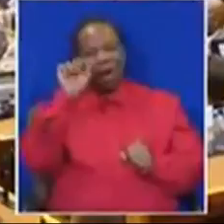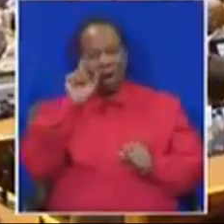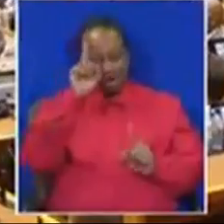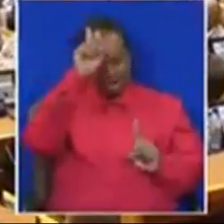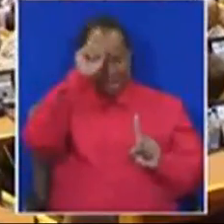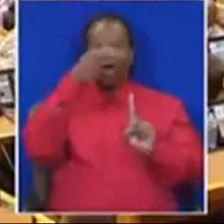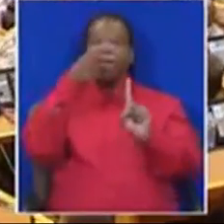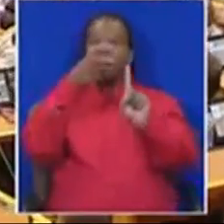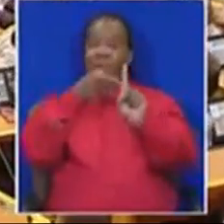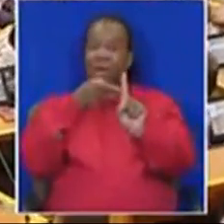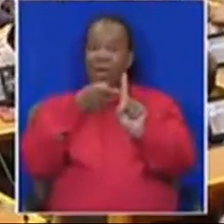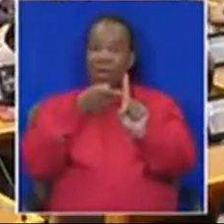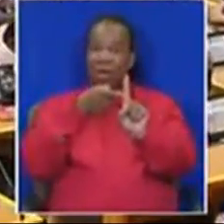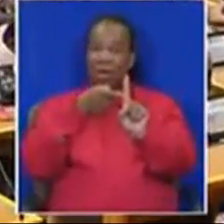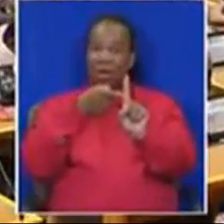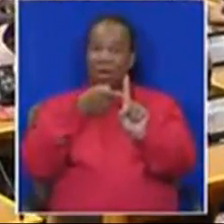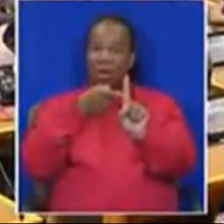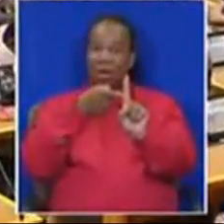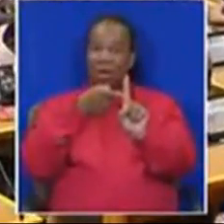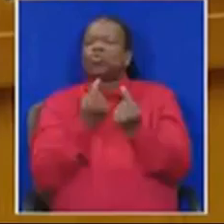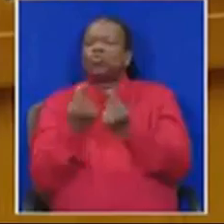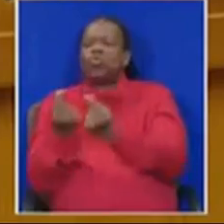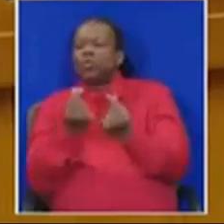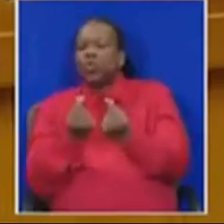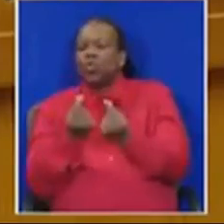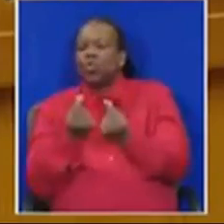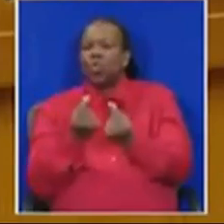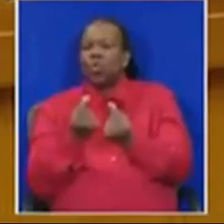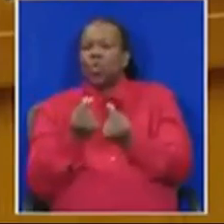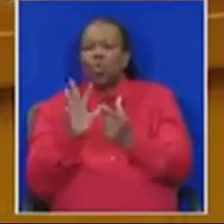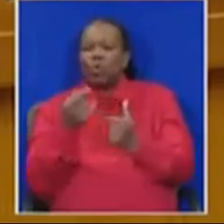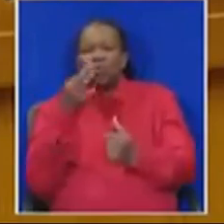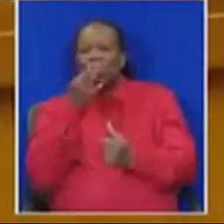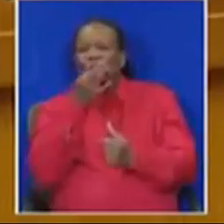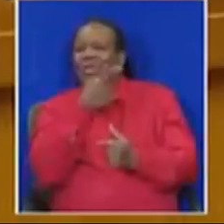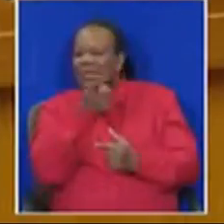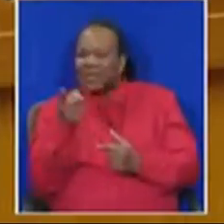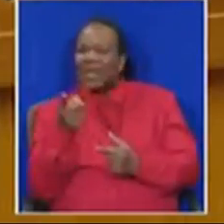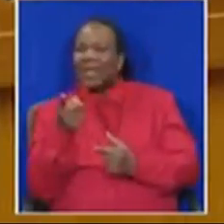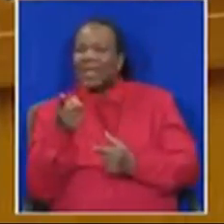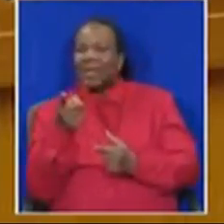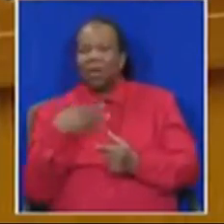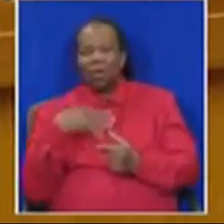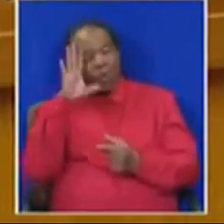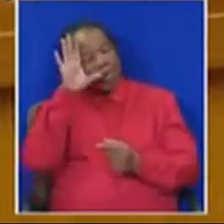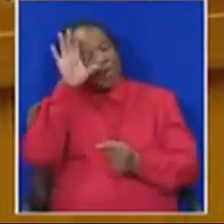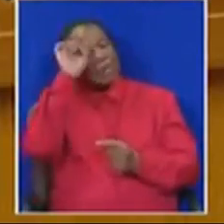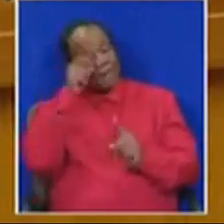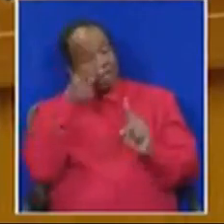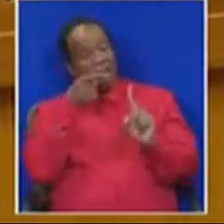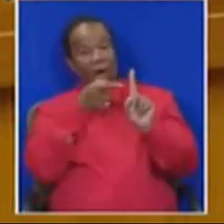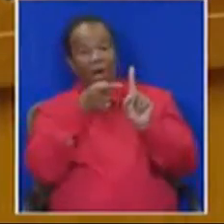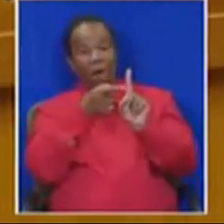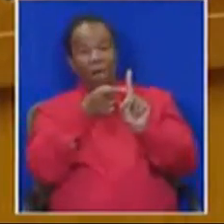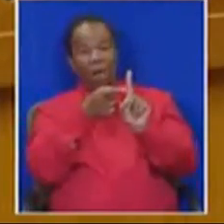every action, every effort, every utterance to the realization of his vision